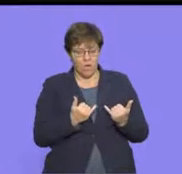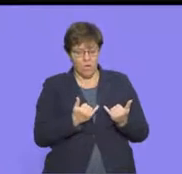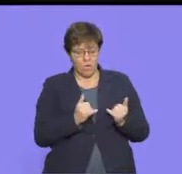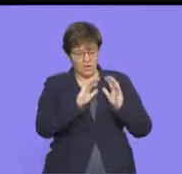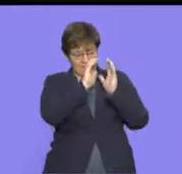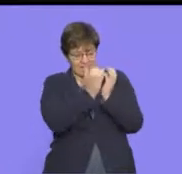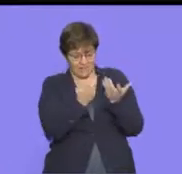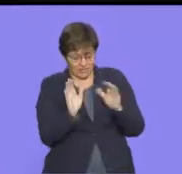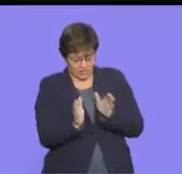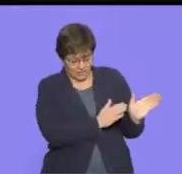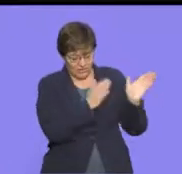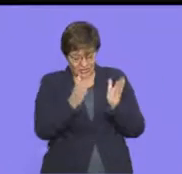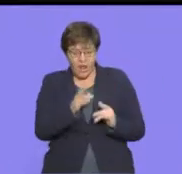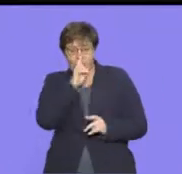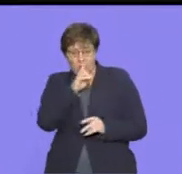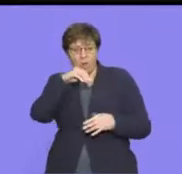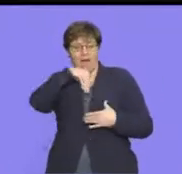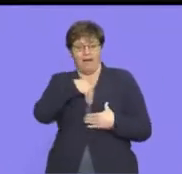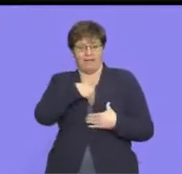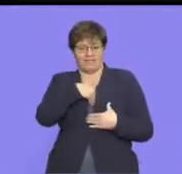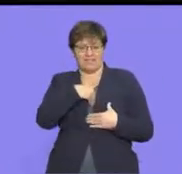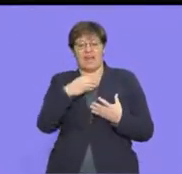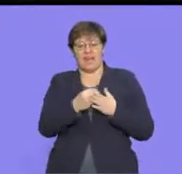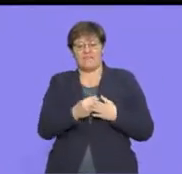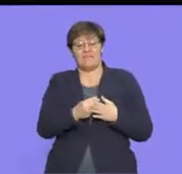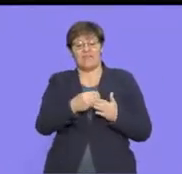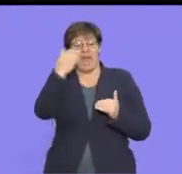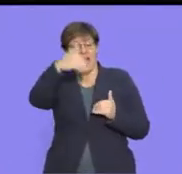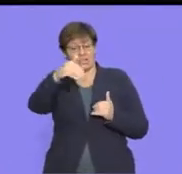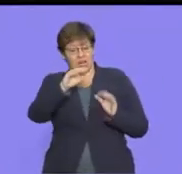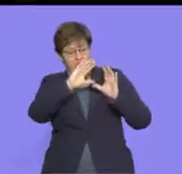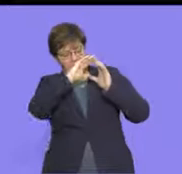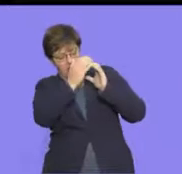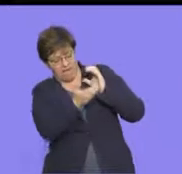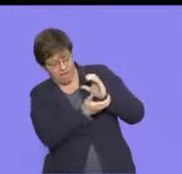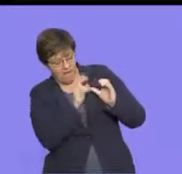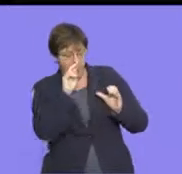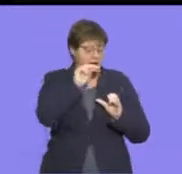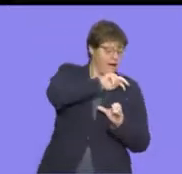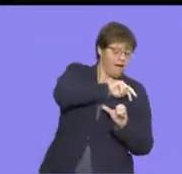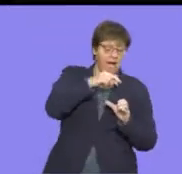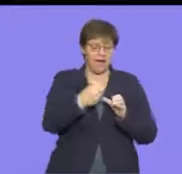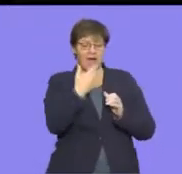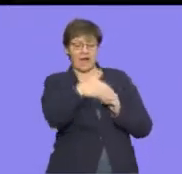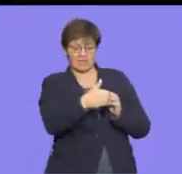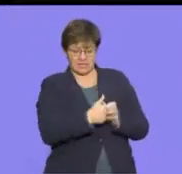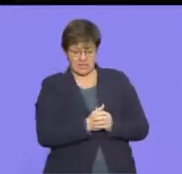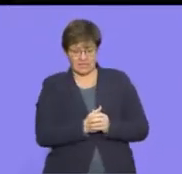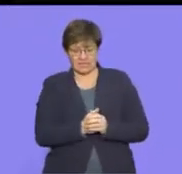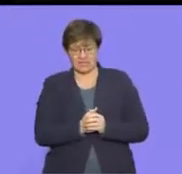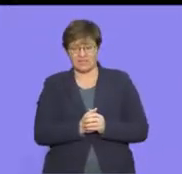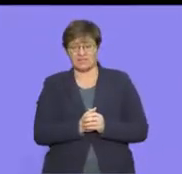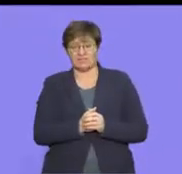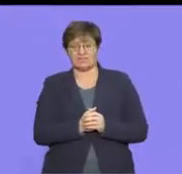heart, right, we can see that the heart has an external. This is what it looks like on the outside. And what we're going